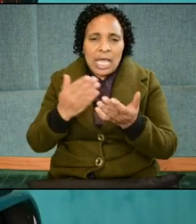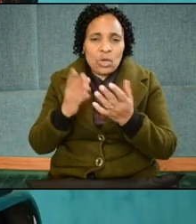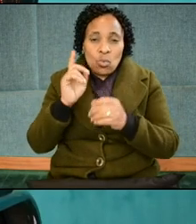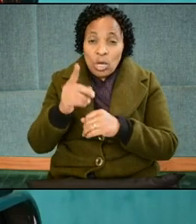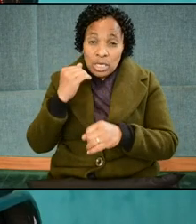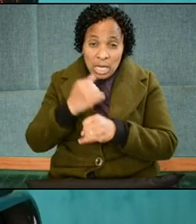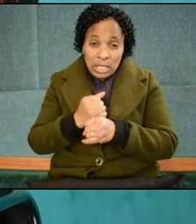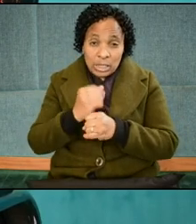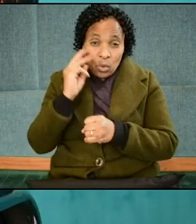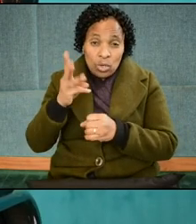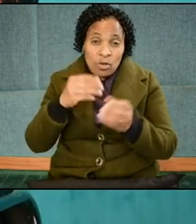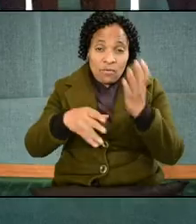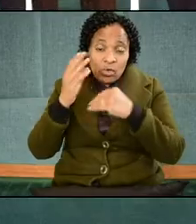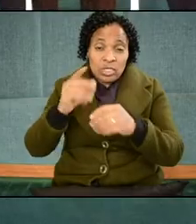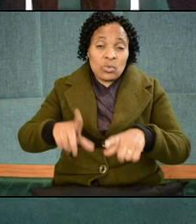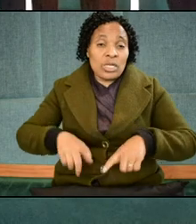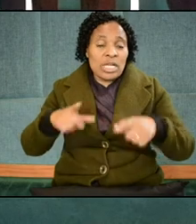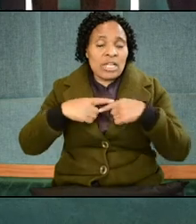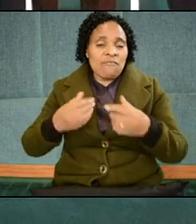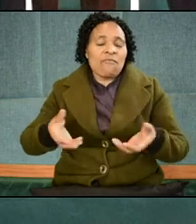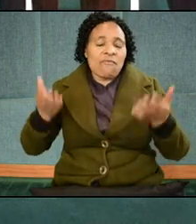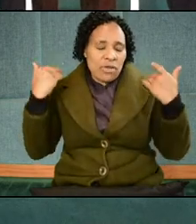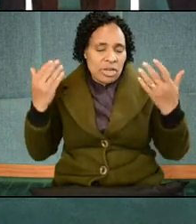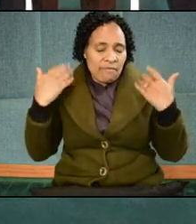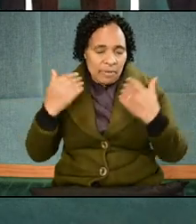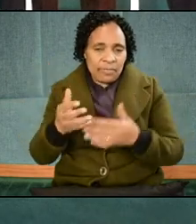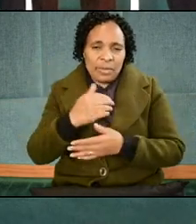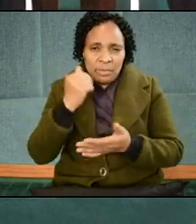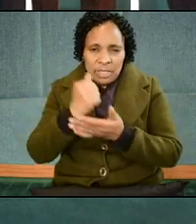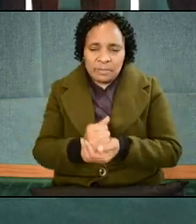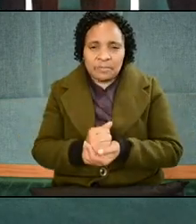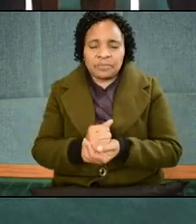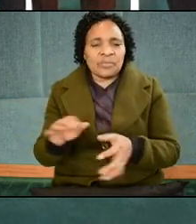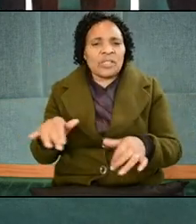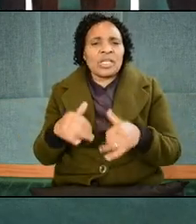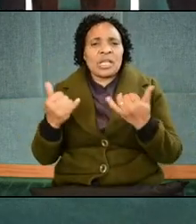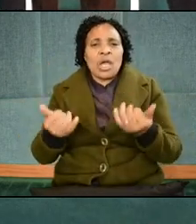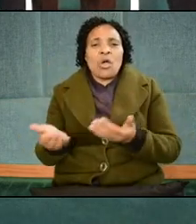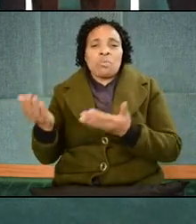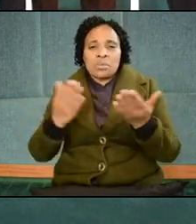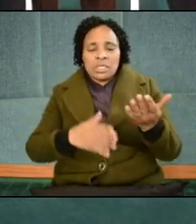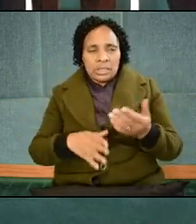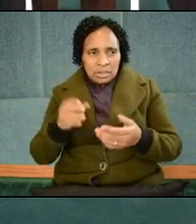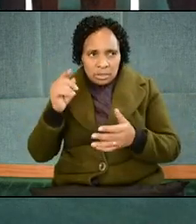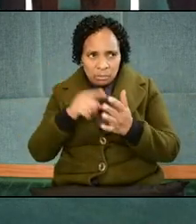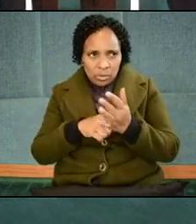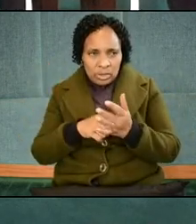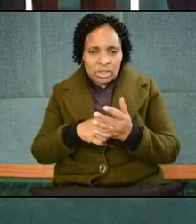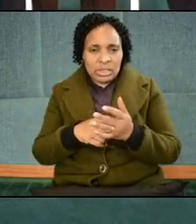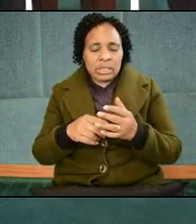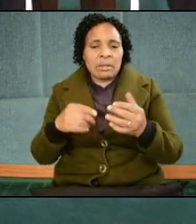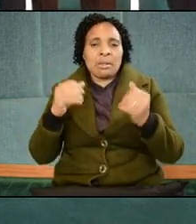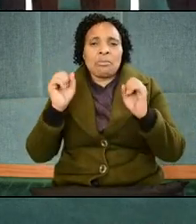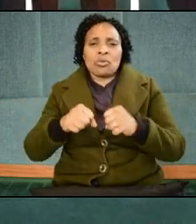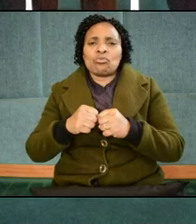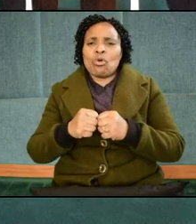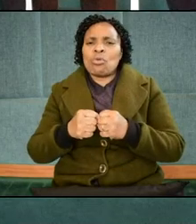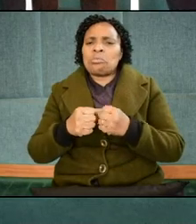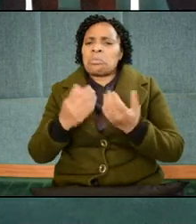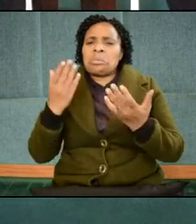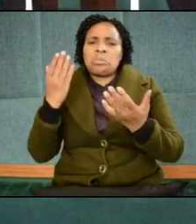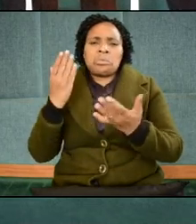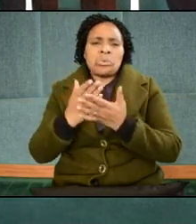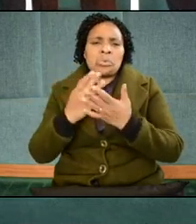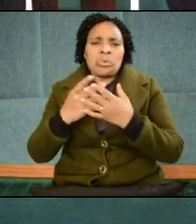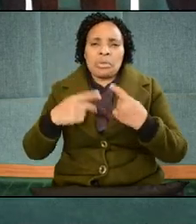will of God lives forever. Amen. Amen. Now, this brings the point. Phinehas really loved God to